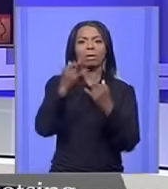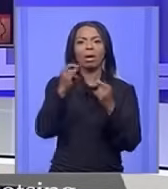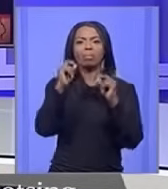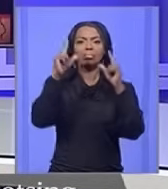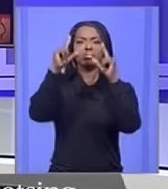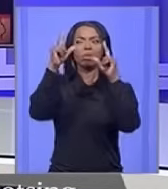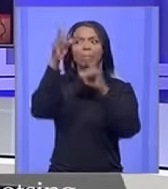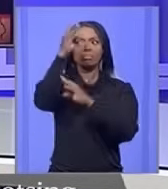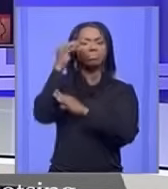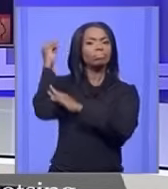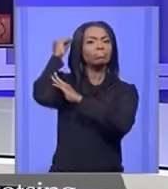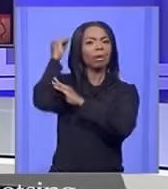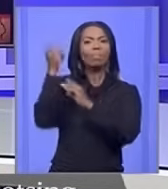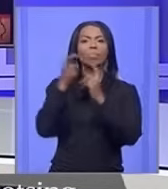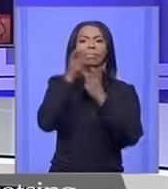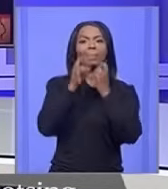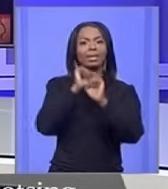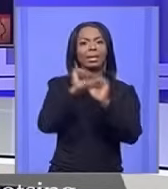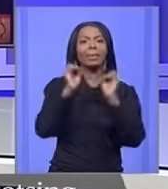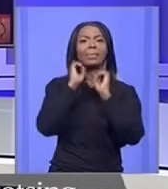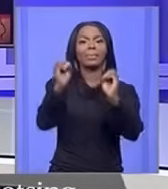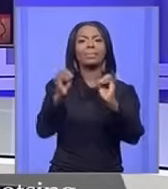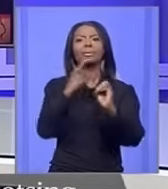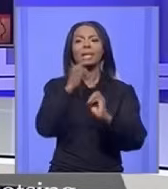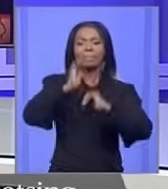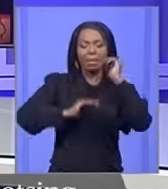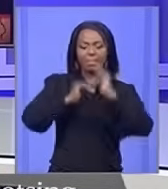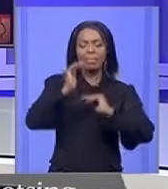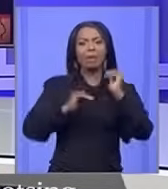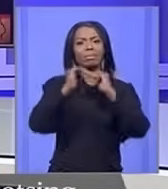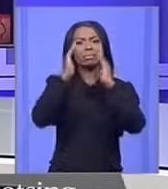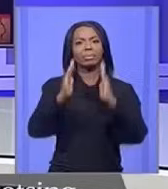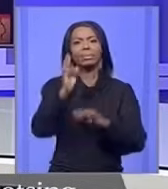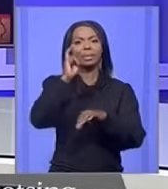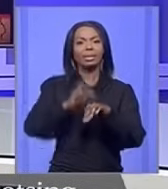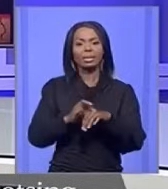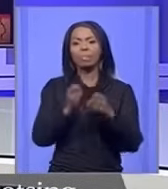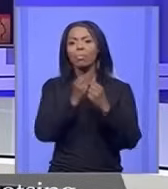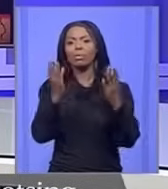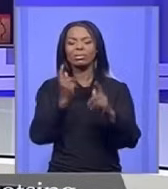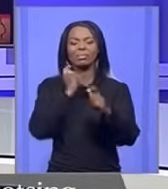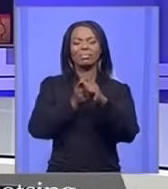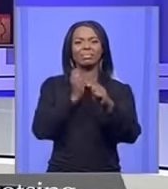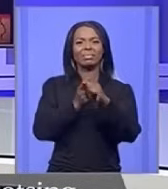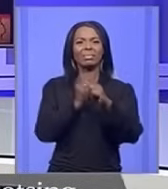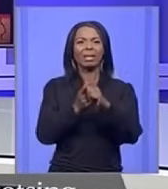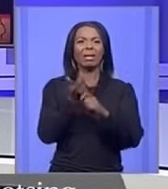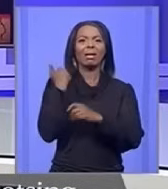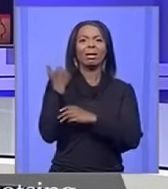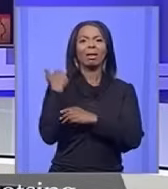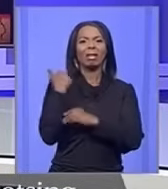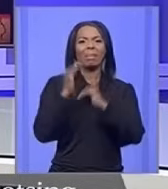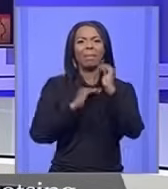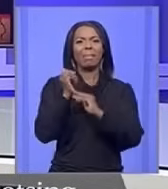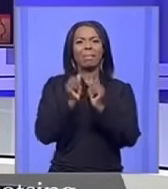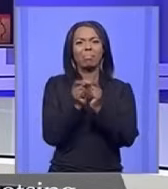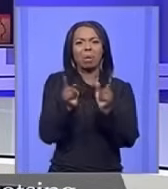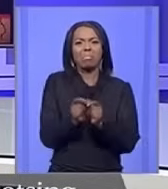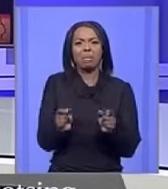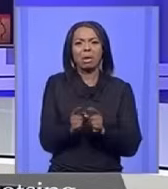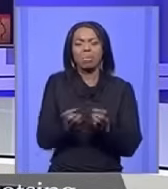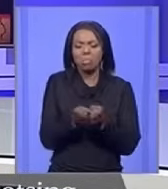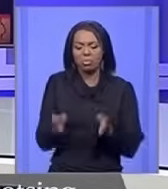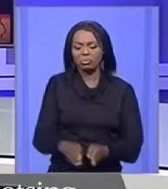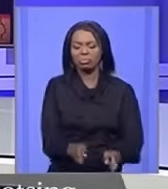dinyakwa tša bona tša go agelwa mengwako. Gabjale badudi ba dula ka mengwakong yeo e agilwego mo go fetago metse